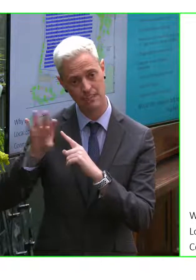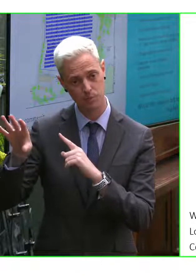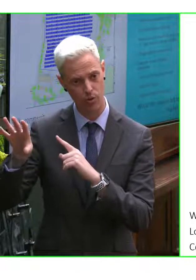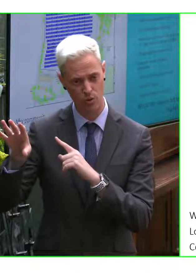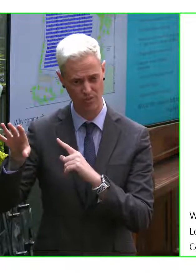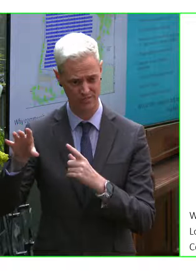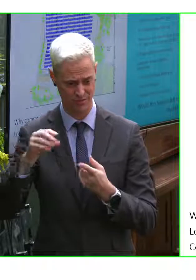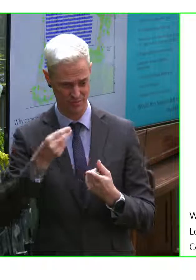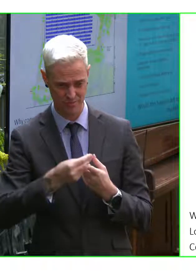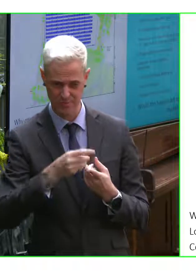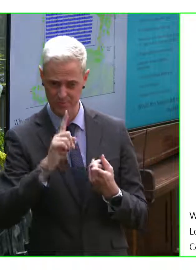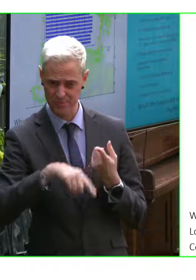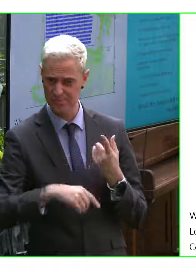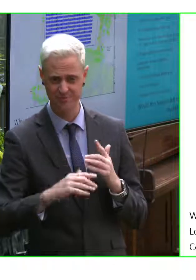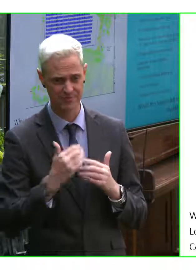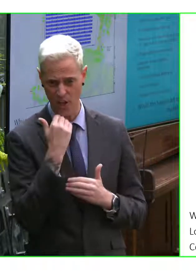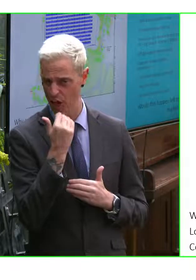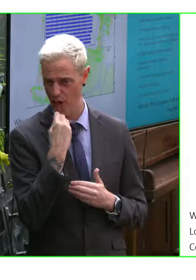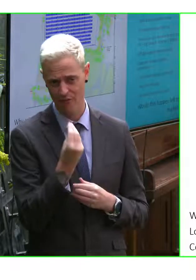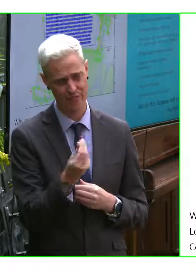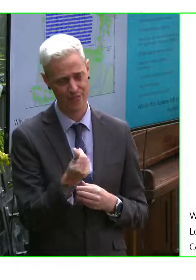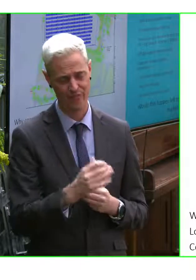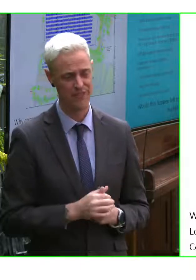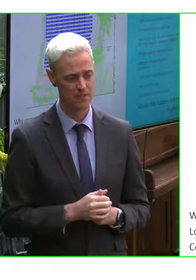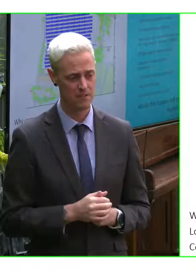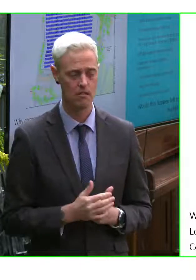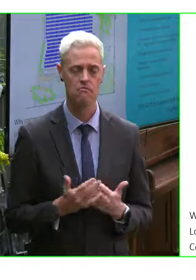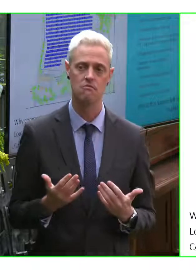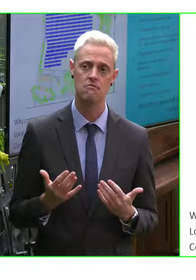not going to be financially viable. So we said, okay,